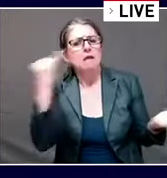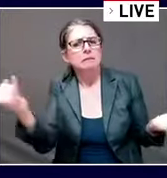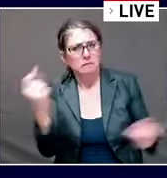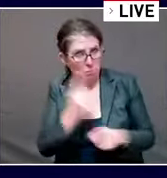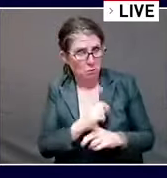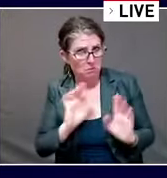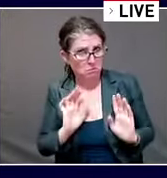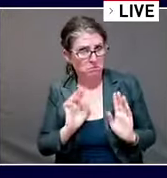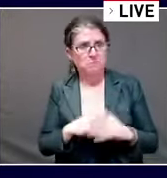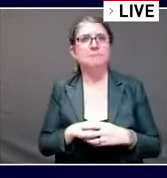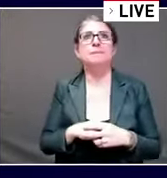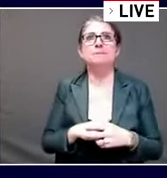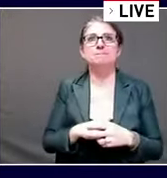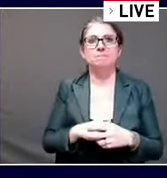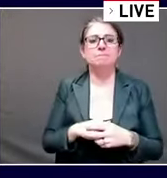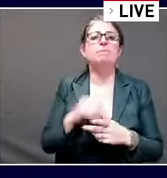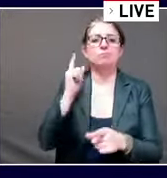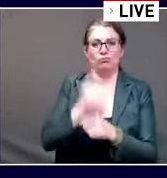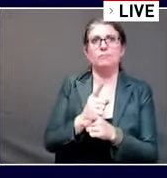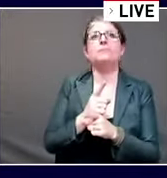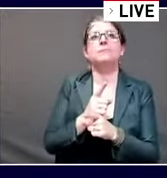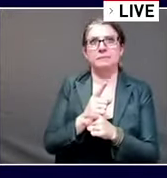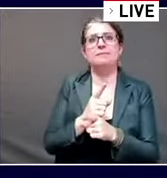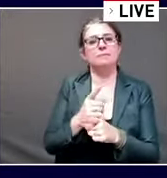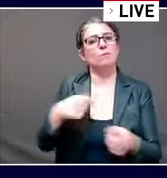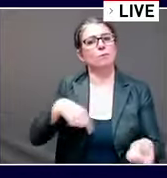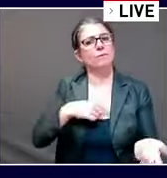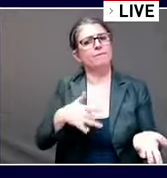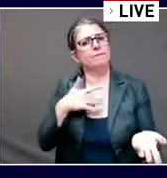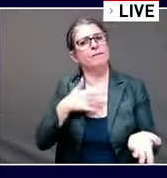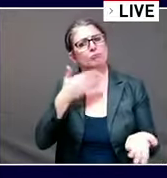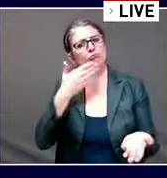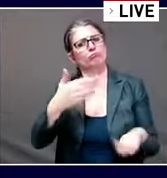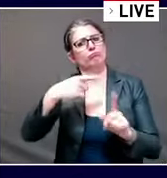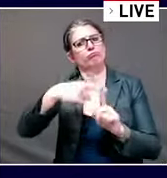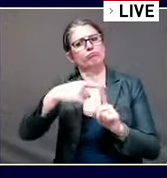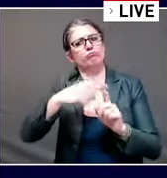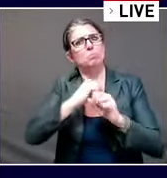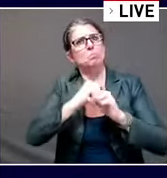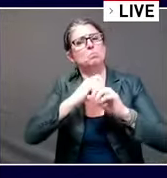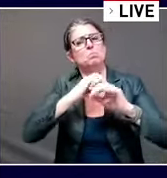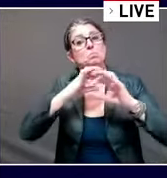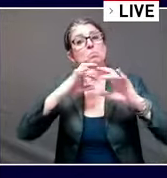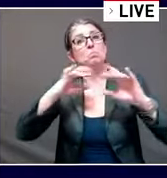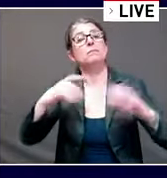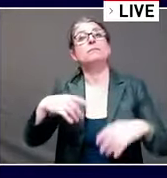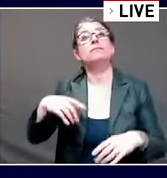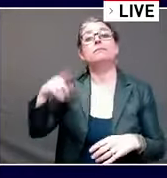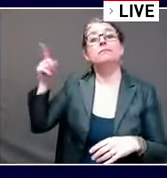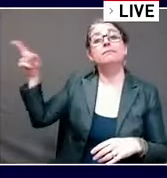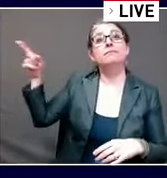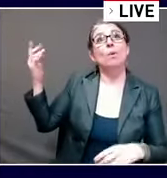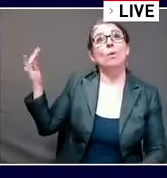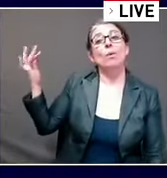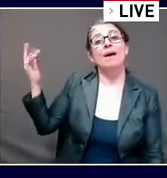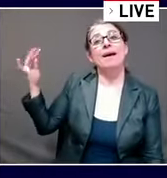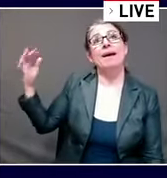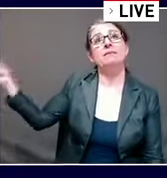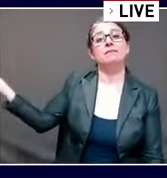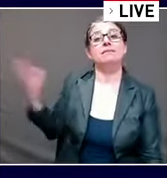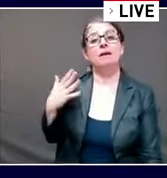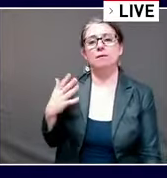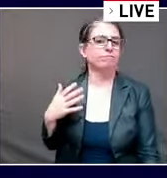we've also analyzed that forward-going supply at places like colleges and universities, to